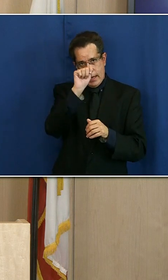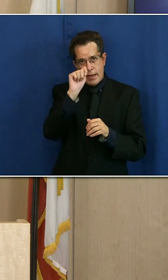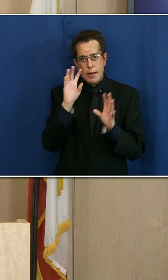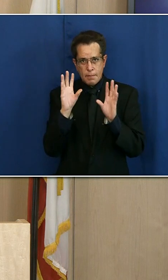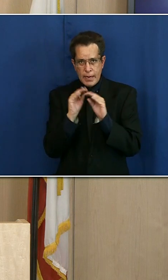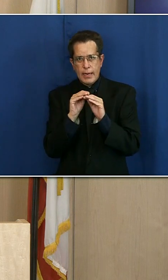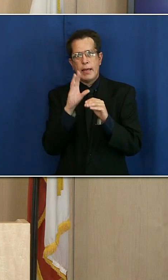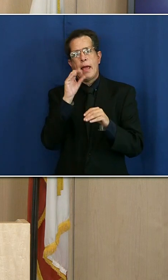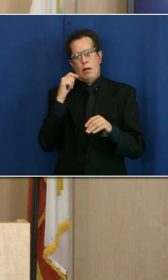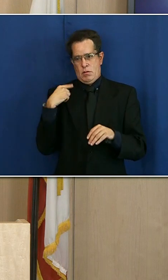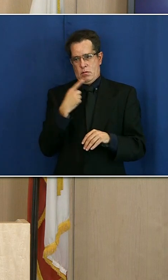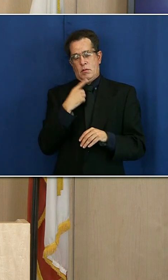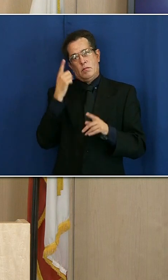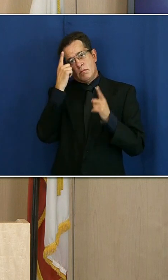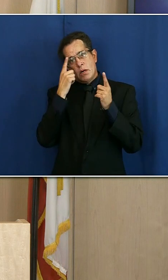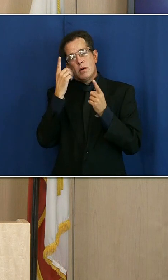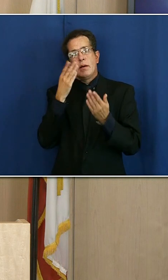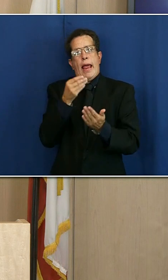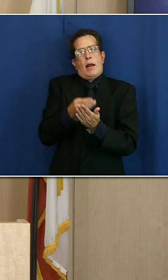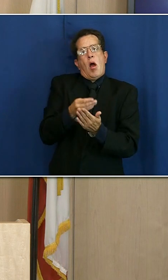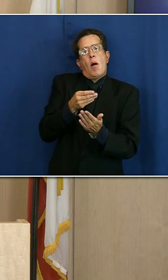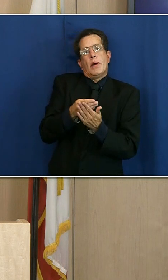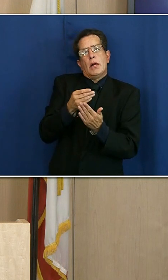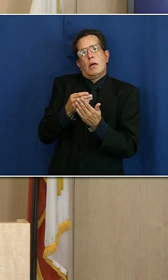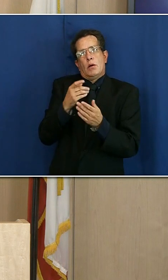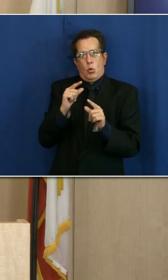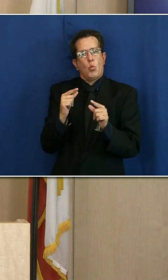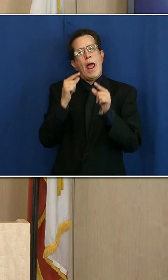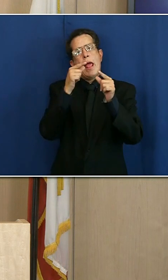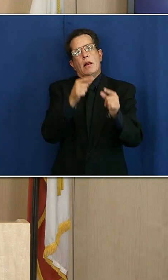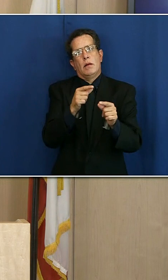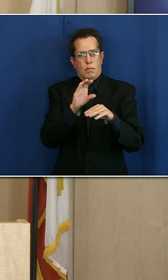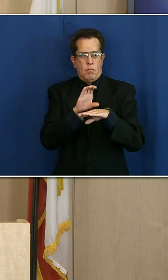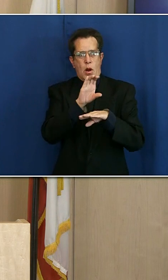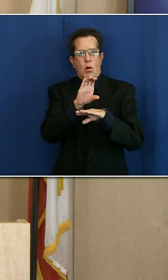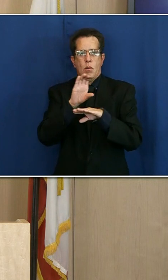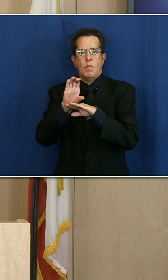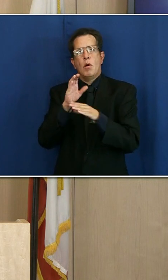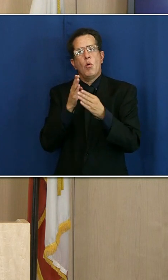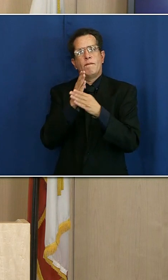board's going to consider approving economic stimulus grants to over